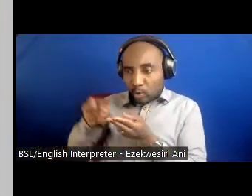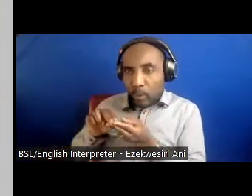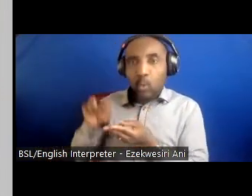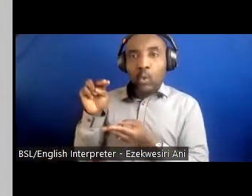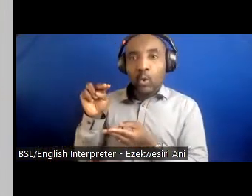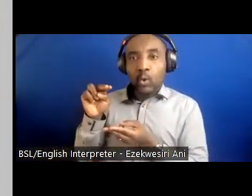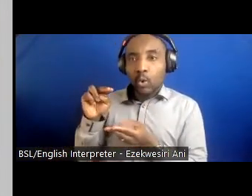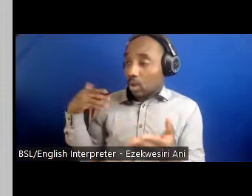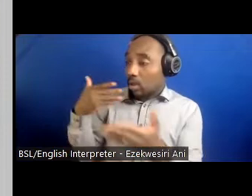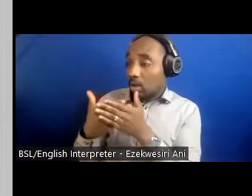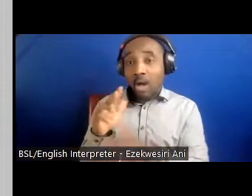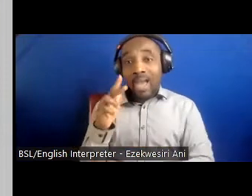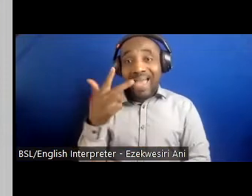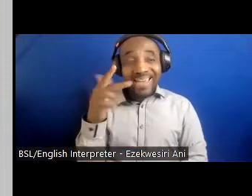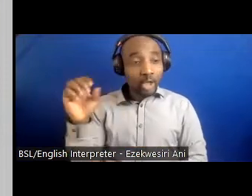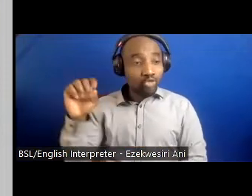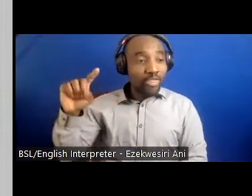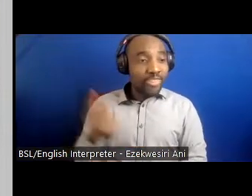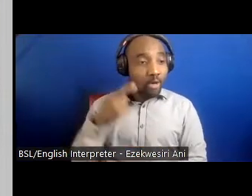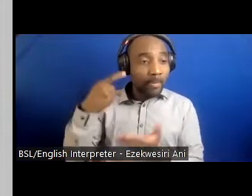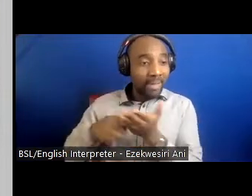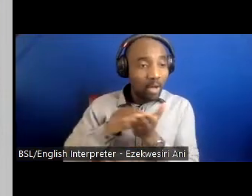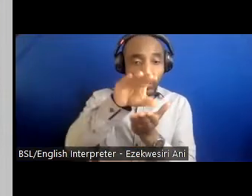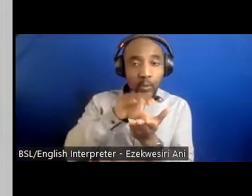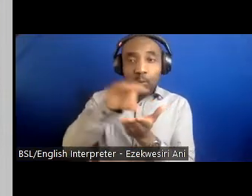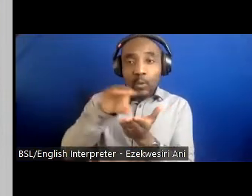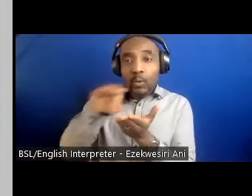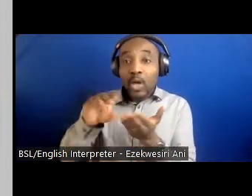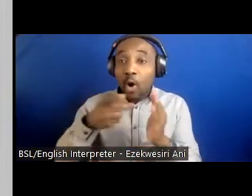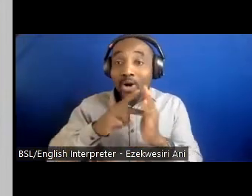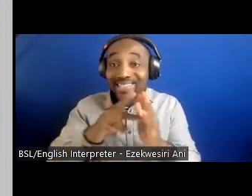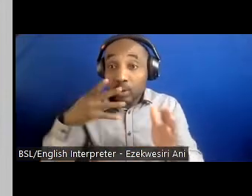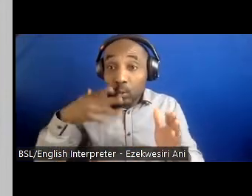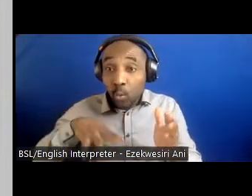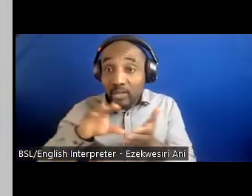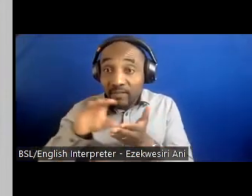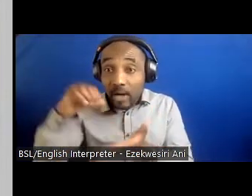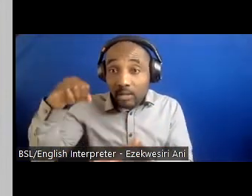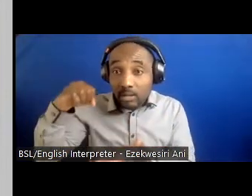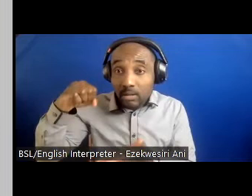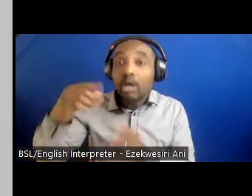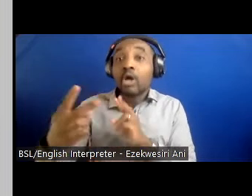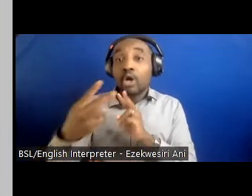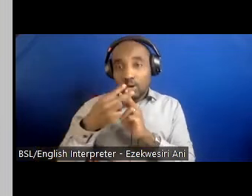£800,000. And if organisations would like to tap into this fund, then please contact Sporting